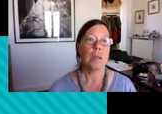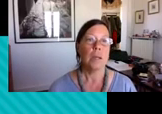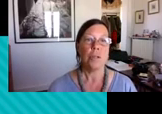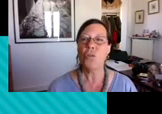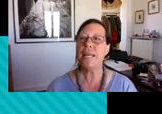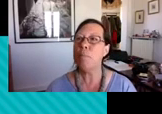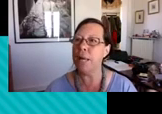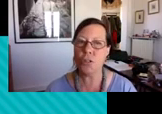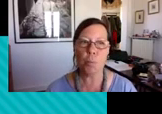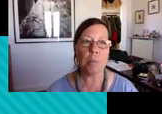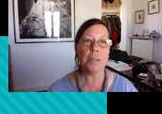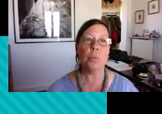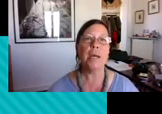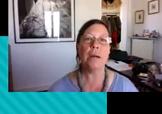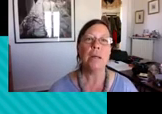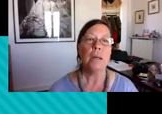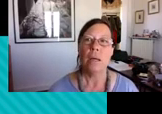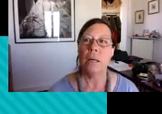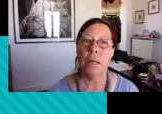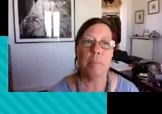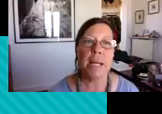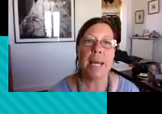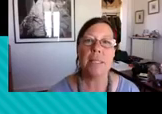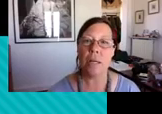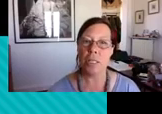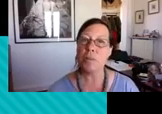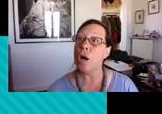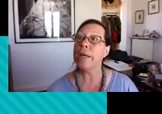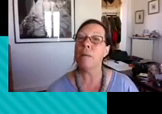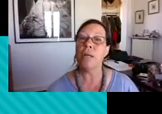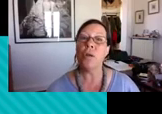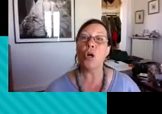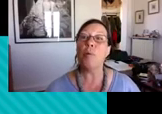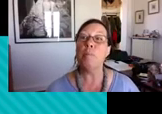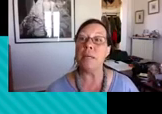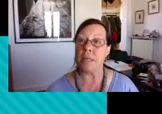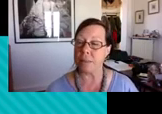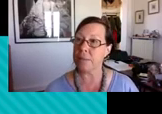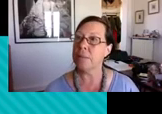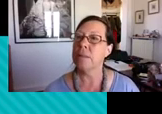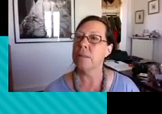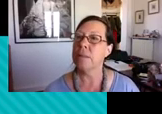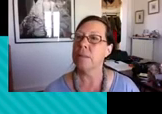So for example, as you're probably aware, Madagascar has been talking about an herbal mix.